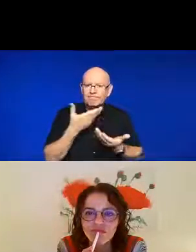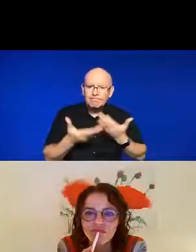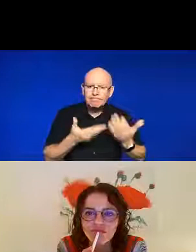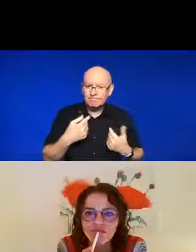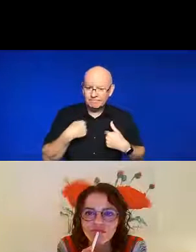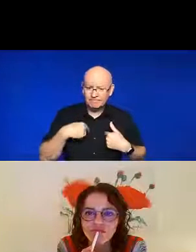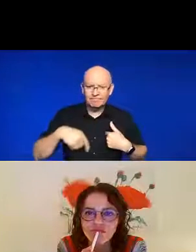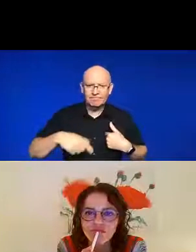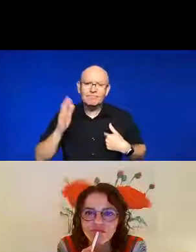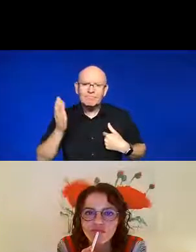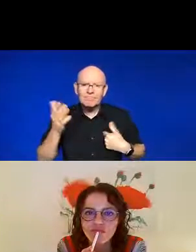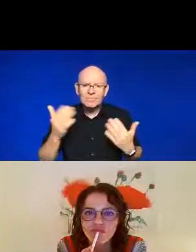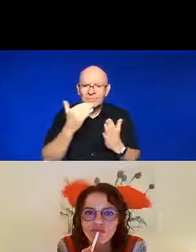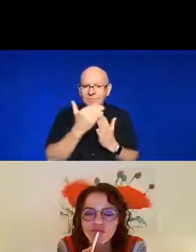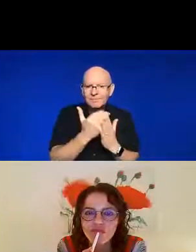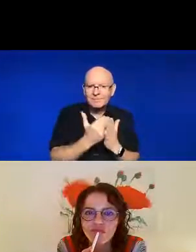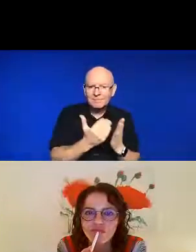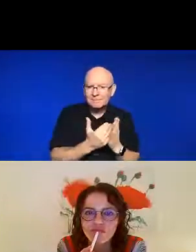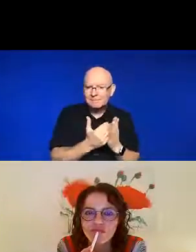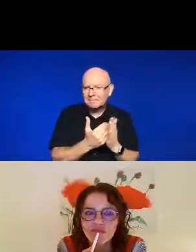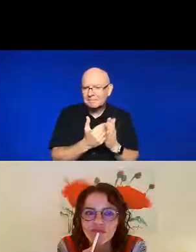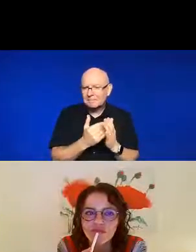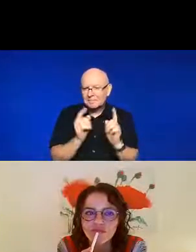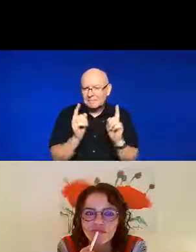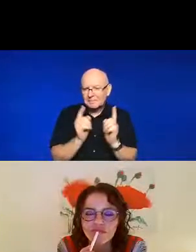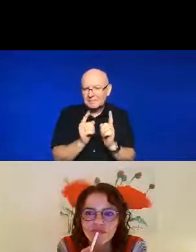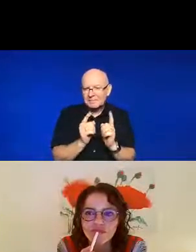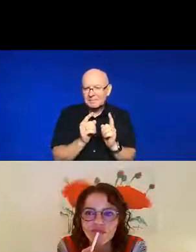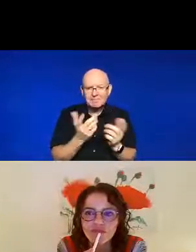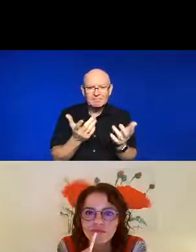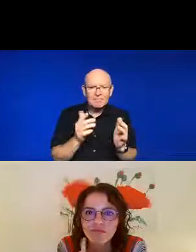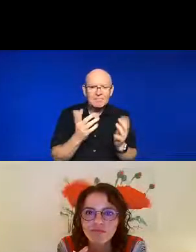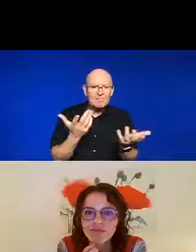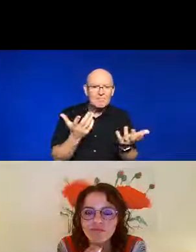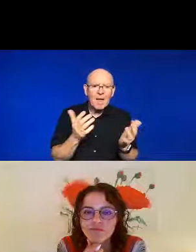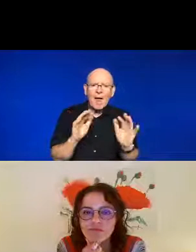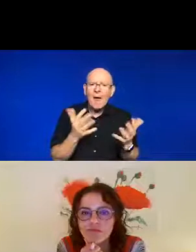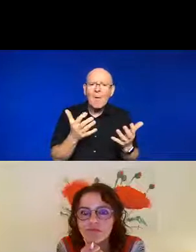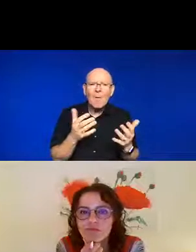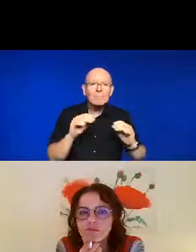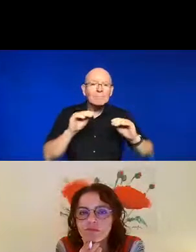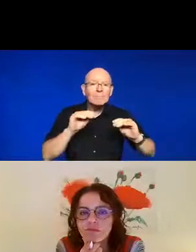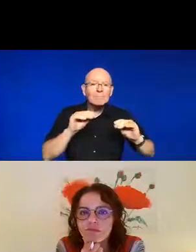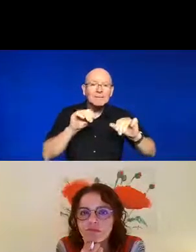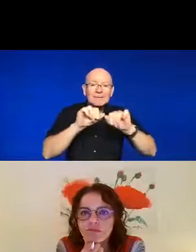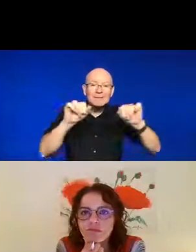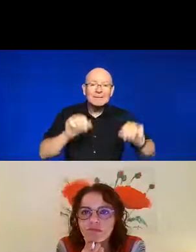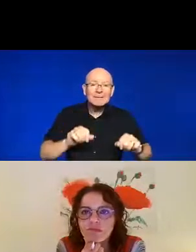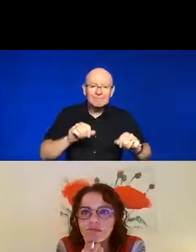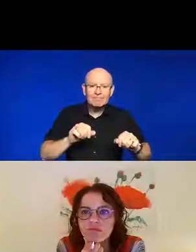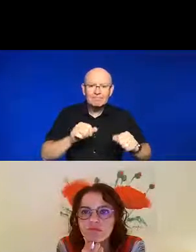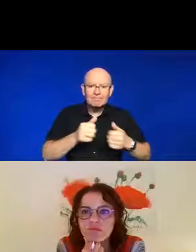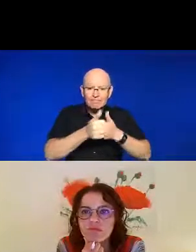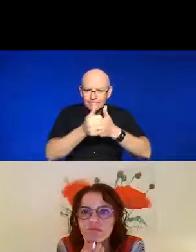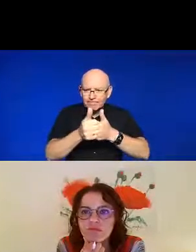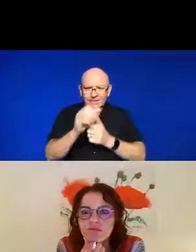comply with the CRPD. But then the main focus, which will be presented by Asma, is on addressing barriers to education